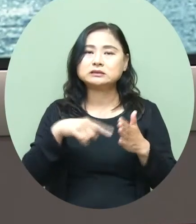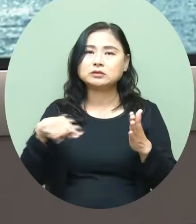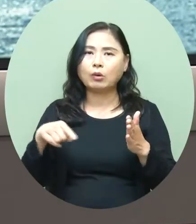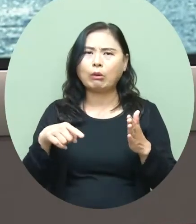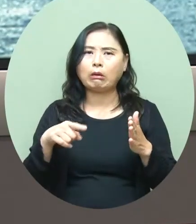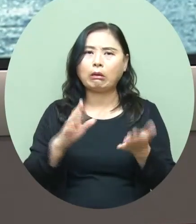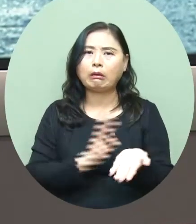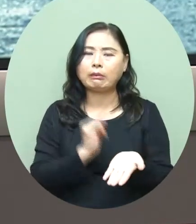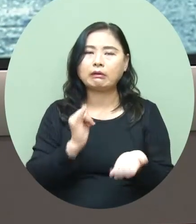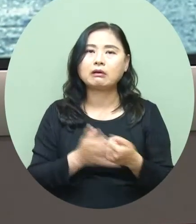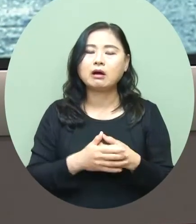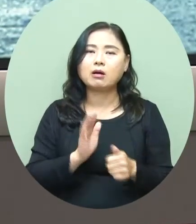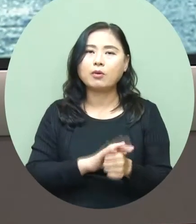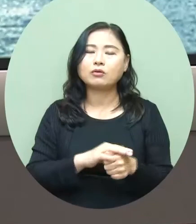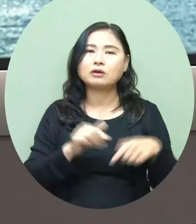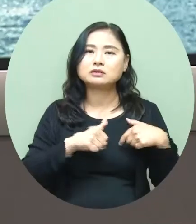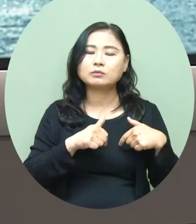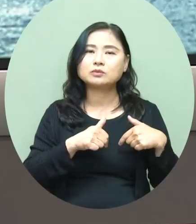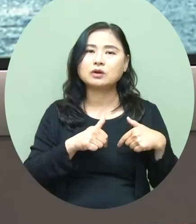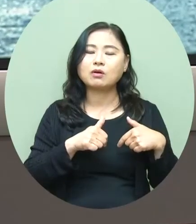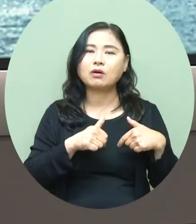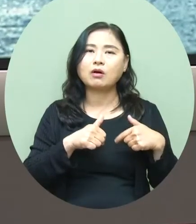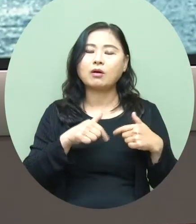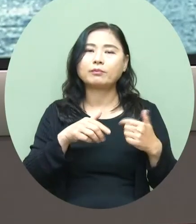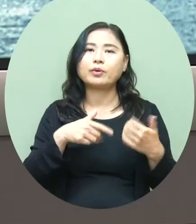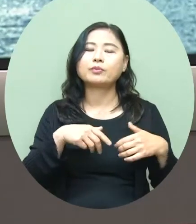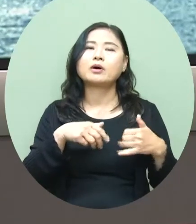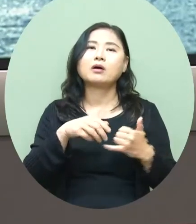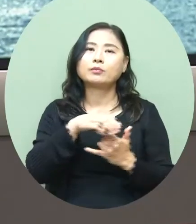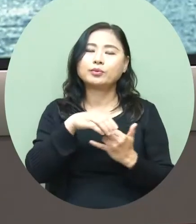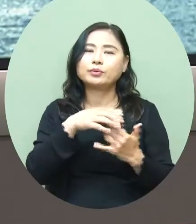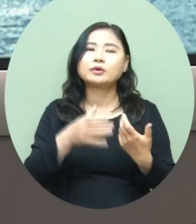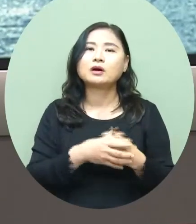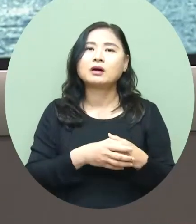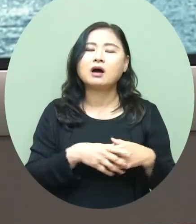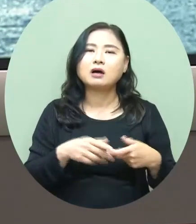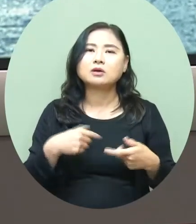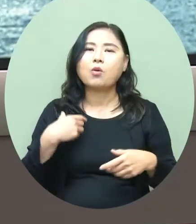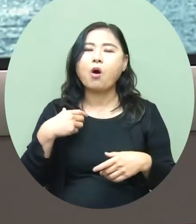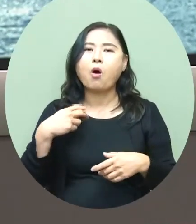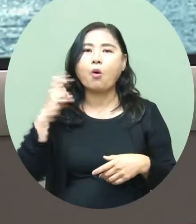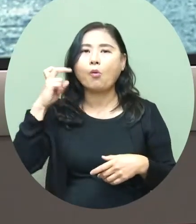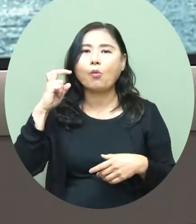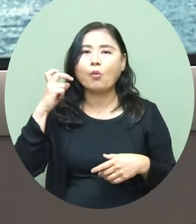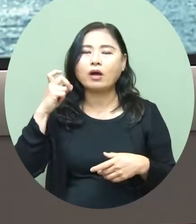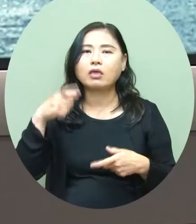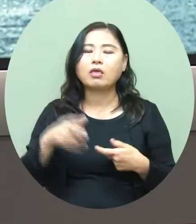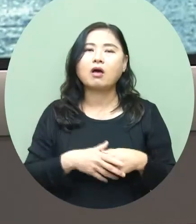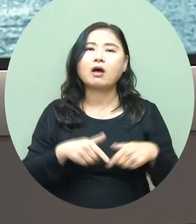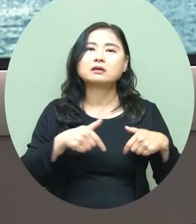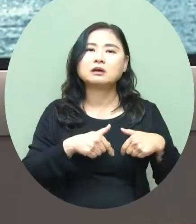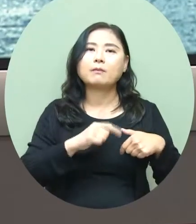were irregularities in his ECT. We also did ultrasound on his heart, so that's why we suspected he